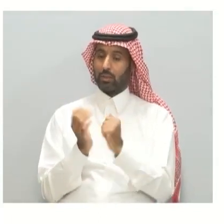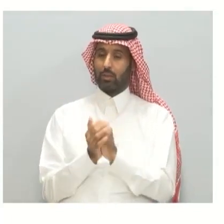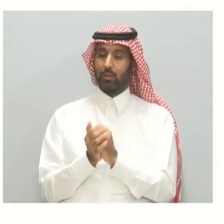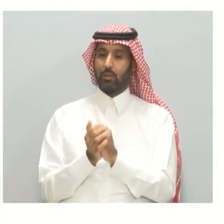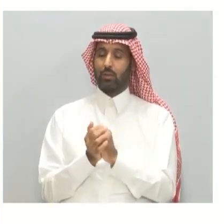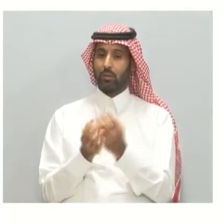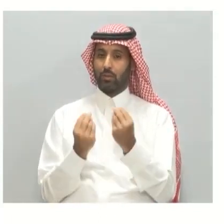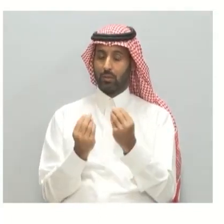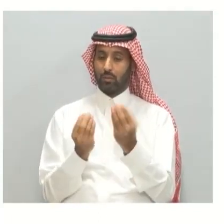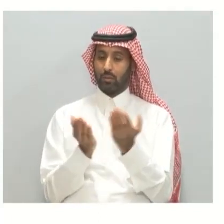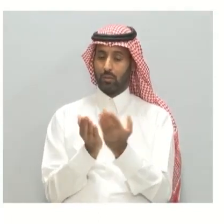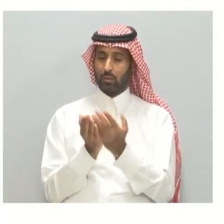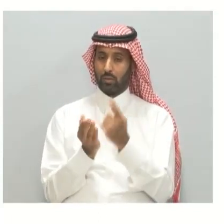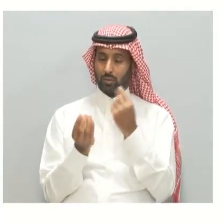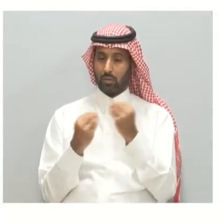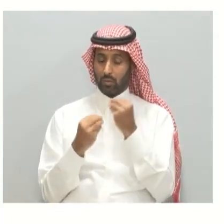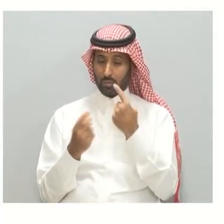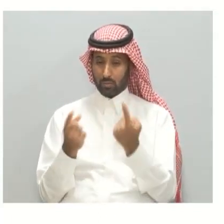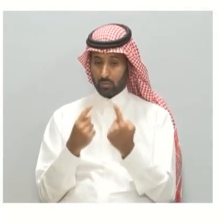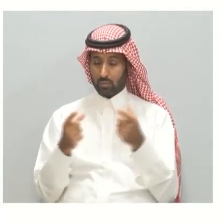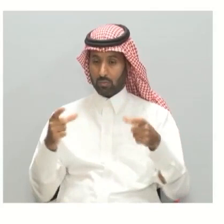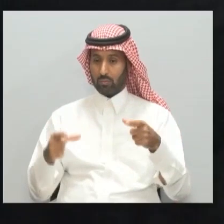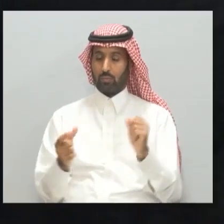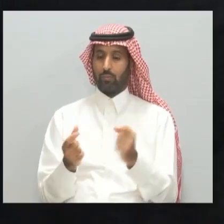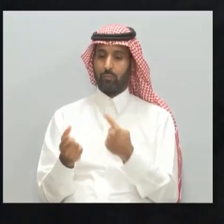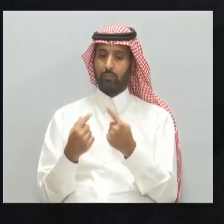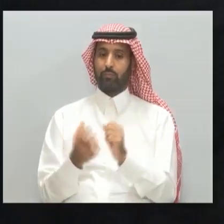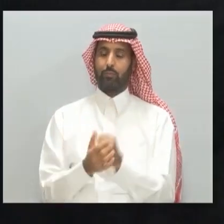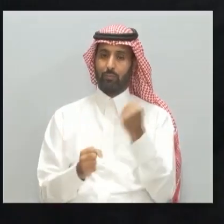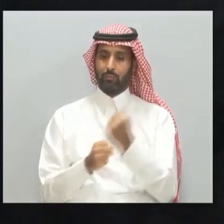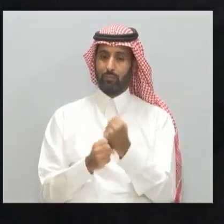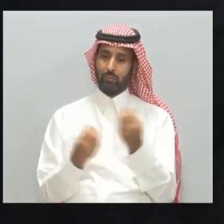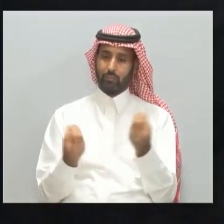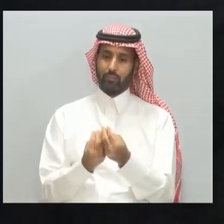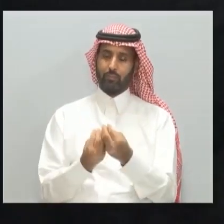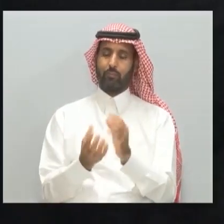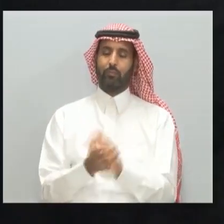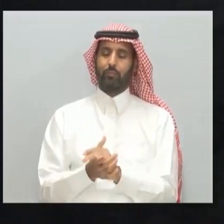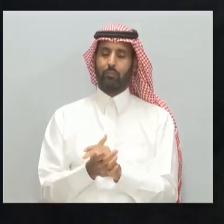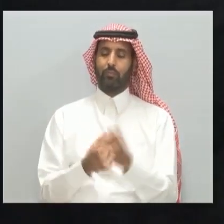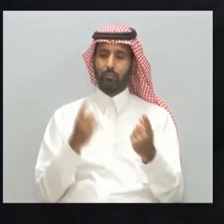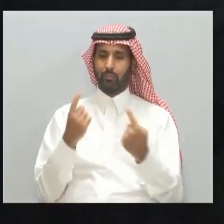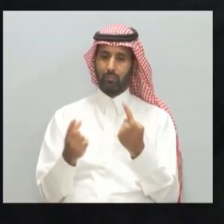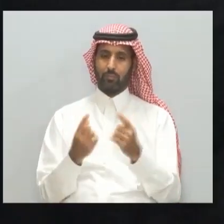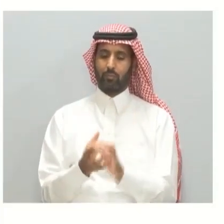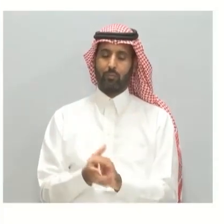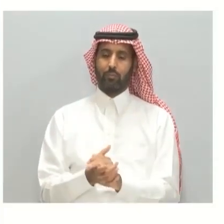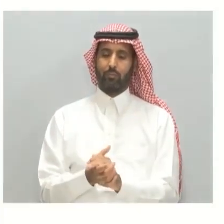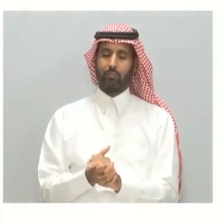in forestry, and you have to attend some seminars and some workshops. So it's not an easy